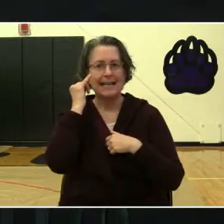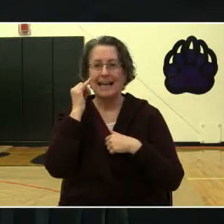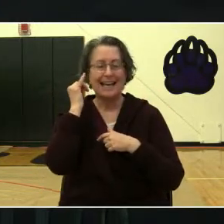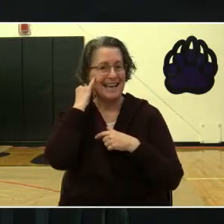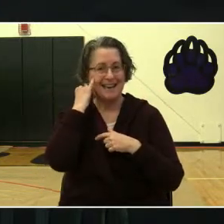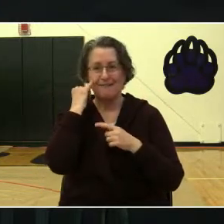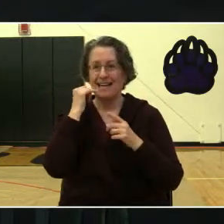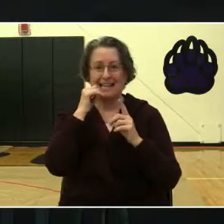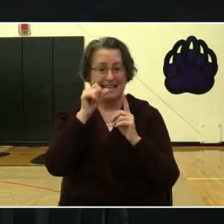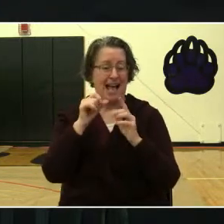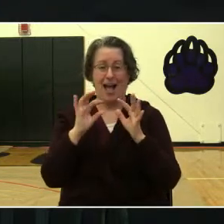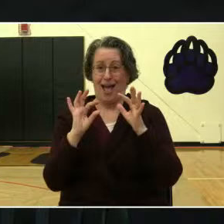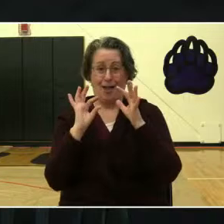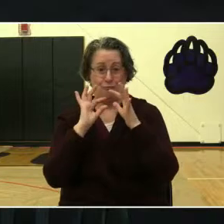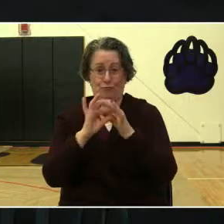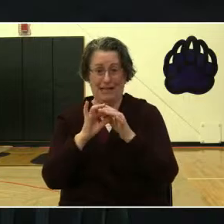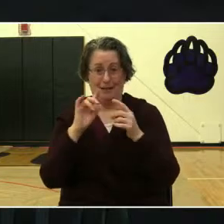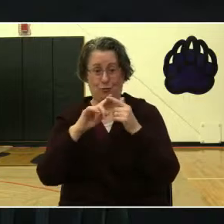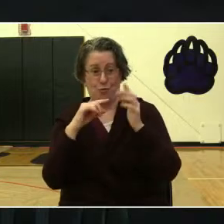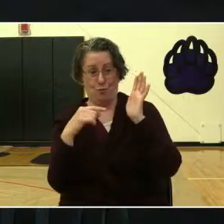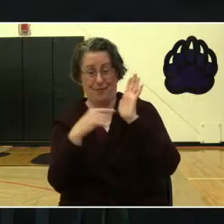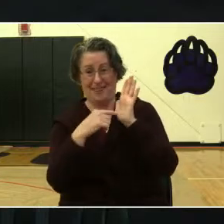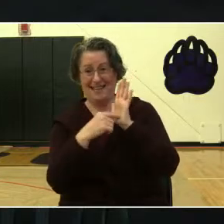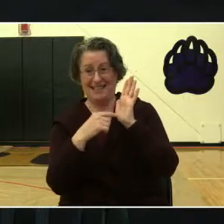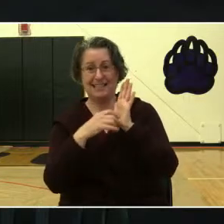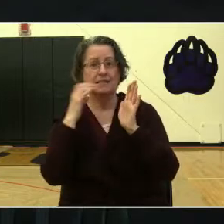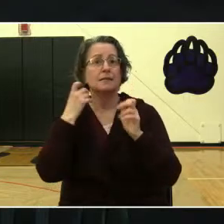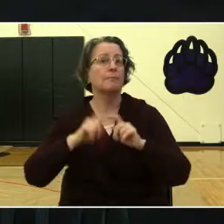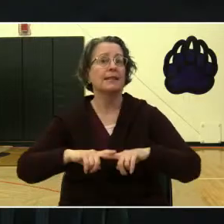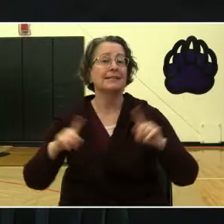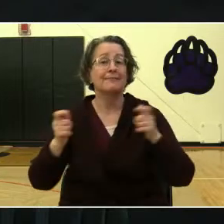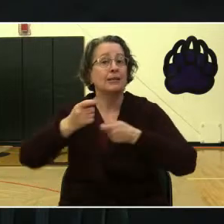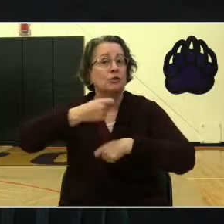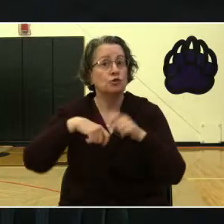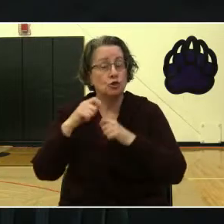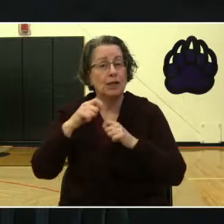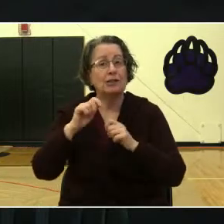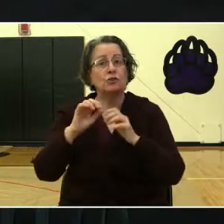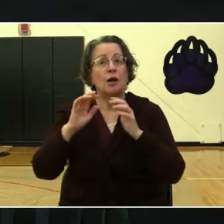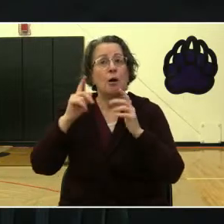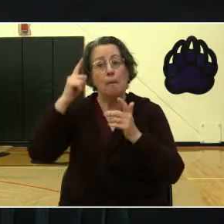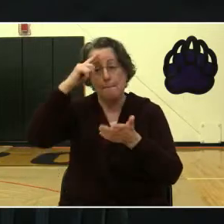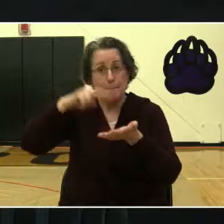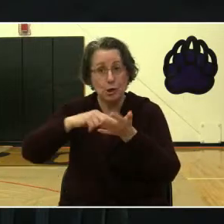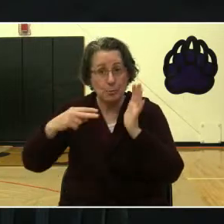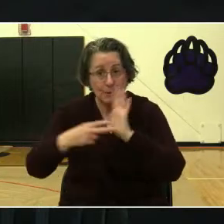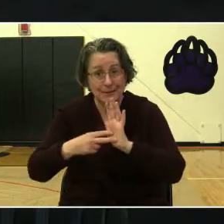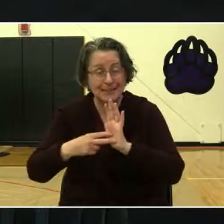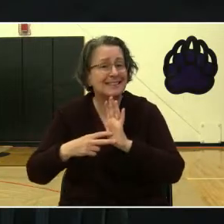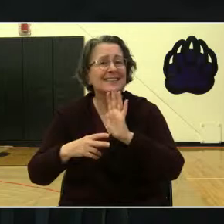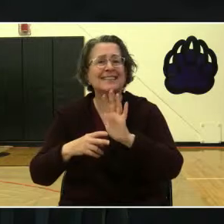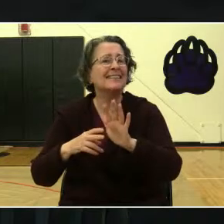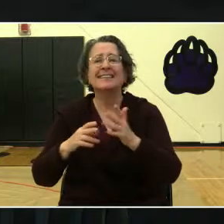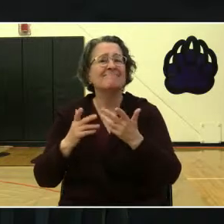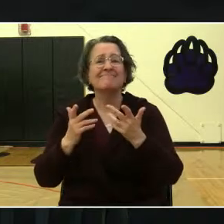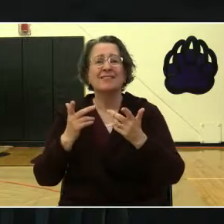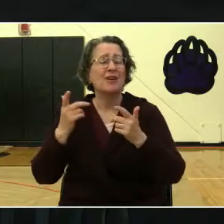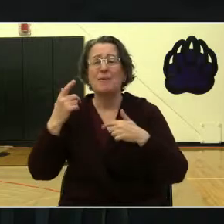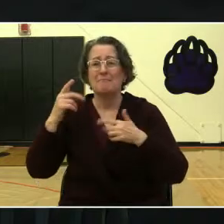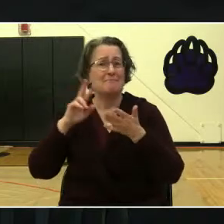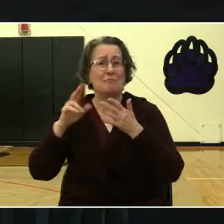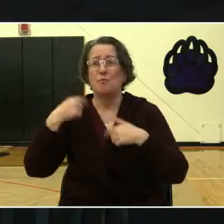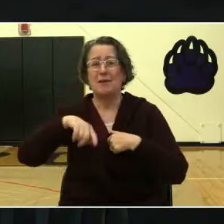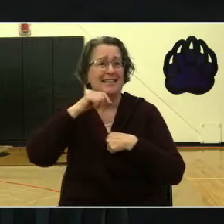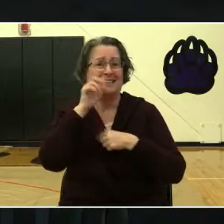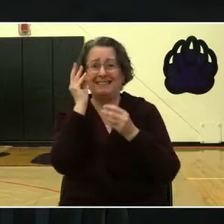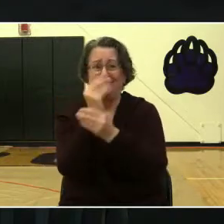board has put an article on the warning to buy a dump truck to then change that to a greater because the public did not have notied